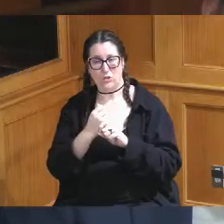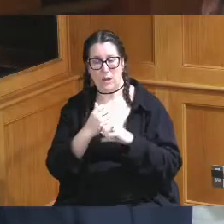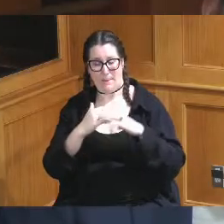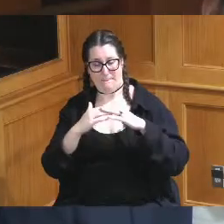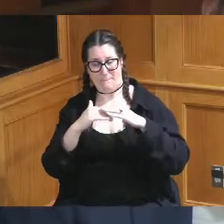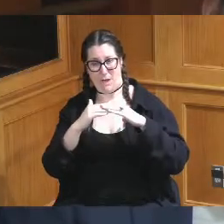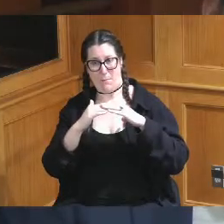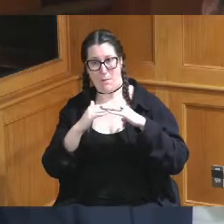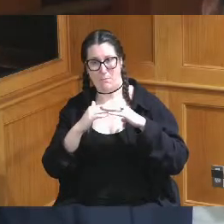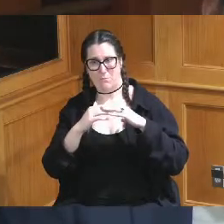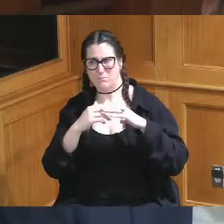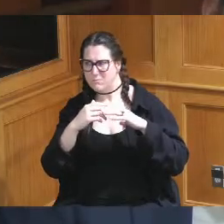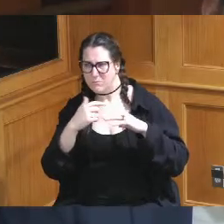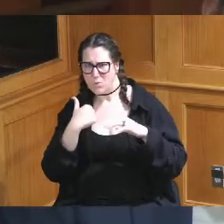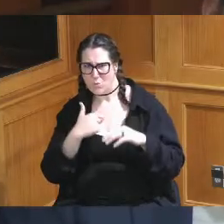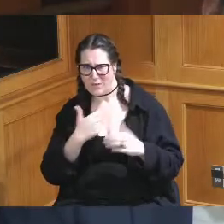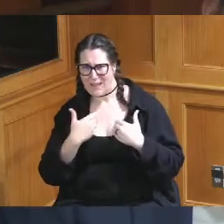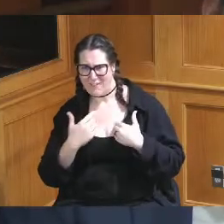have 11 years.